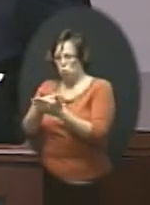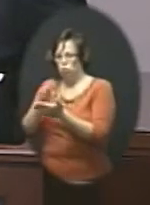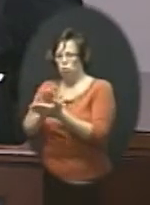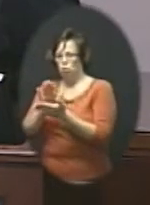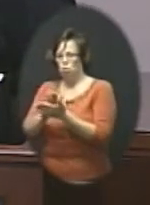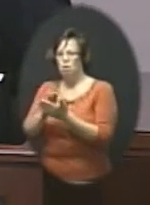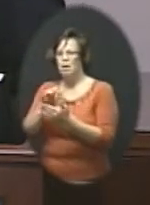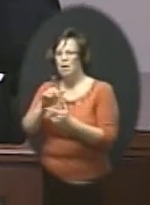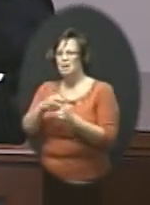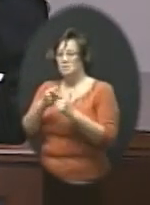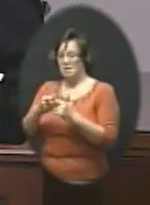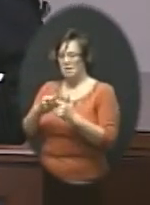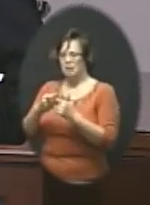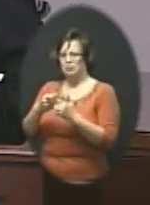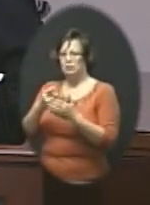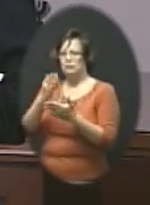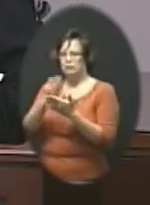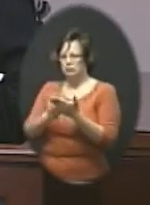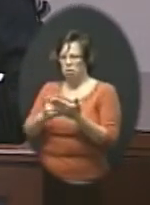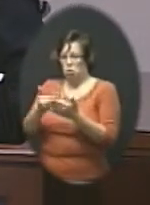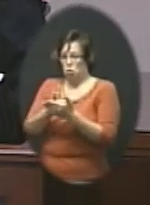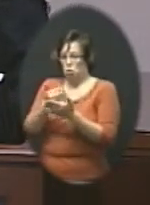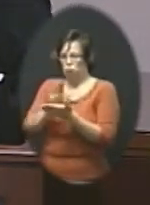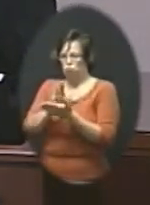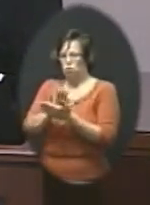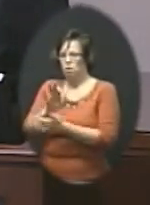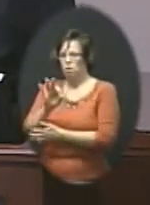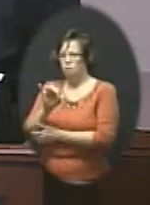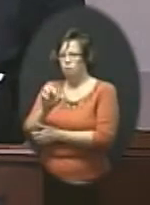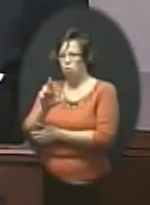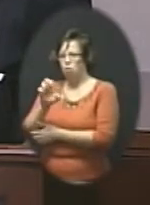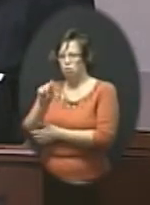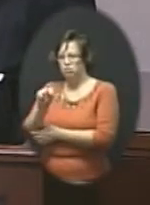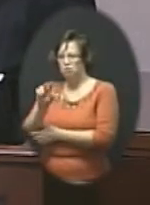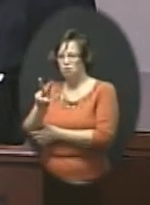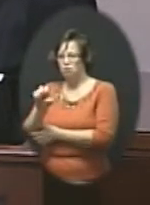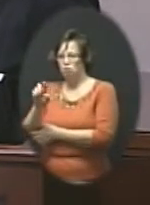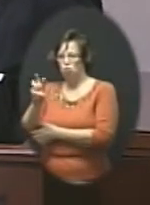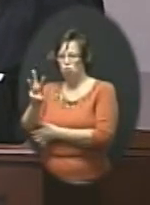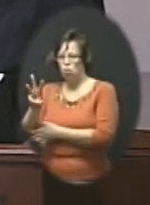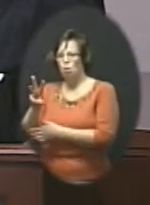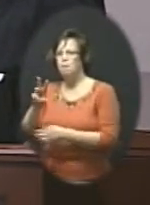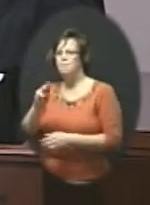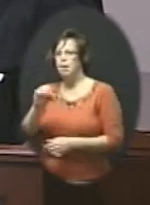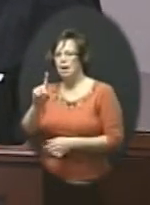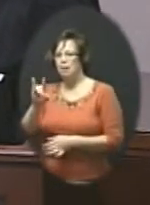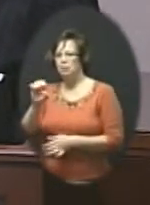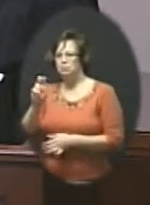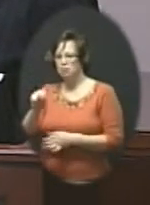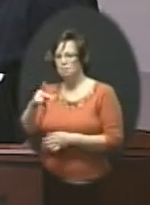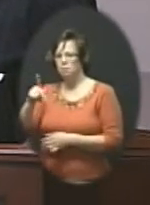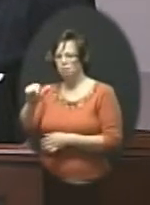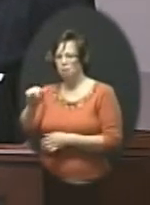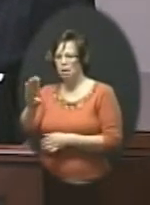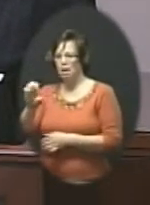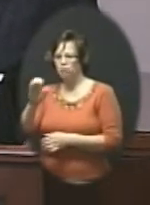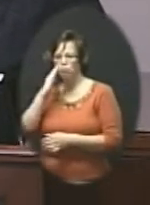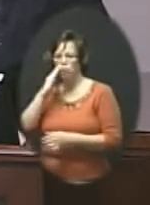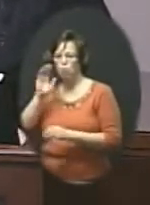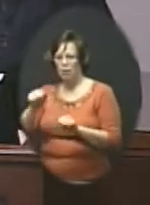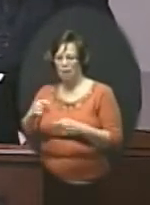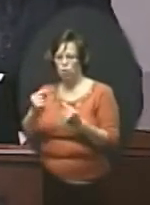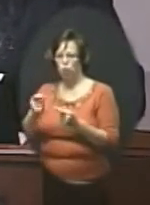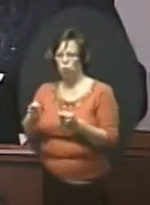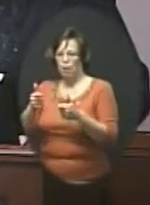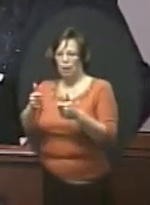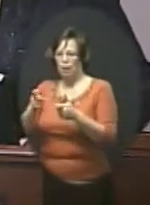aren't any much construction going on this summer. The new schools like Forest View, Madison Place, so we know we can get those knocked out right away.